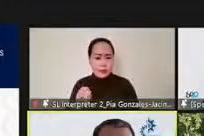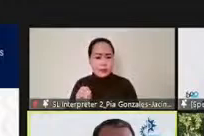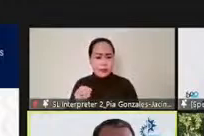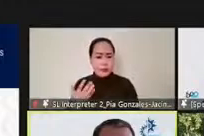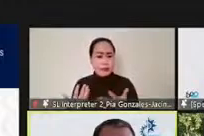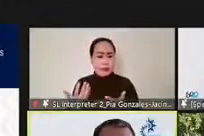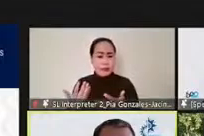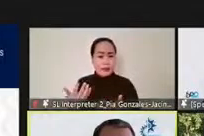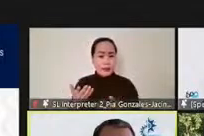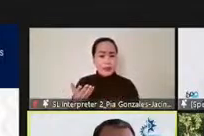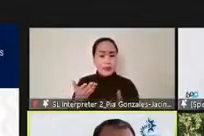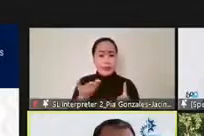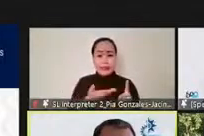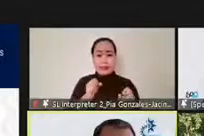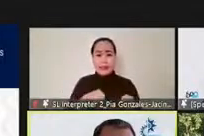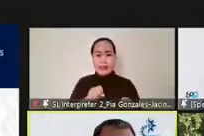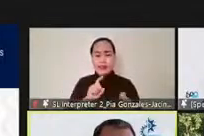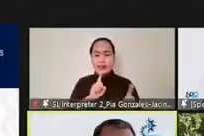can answer that.